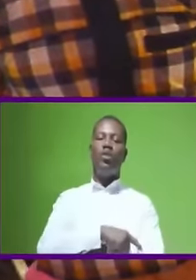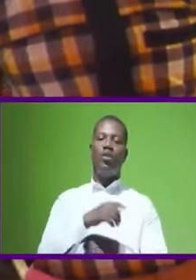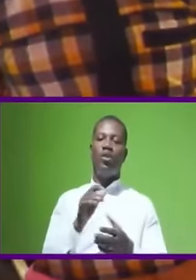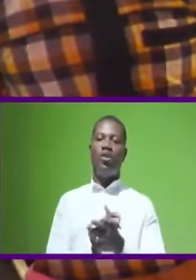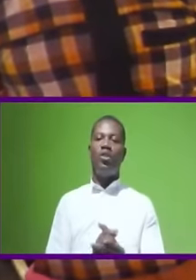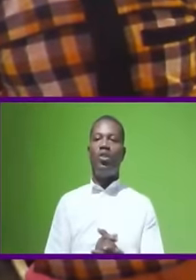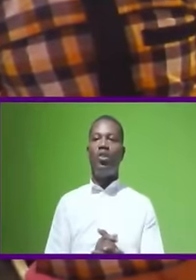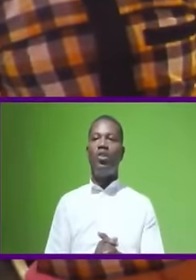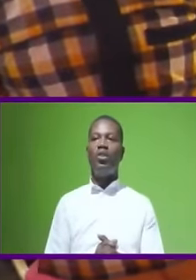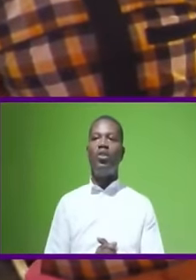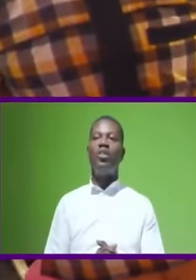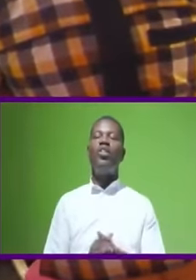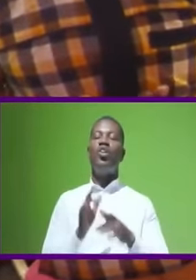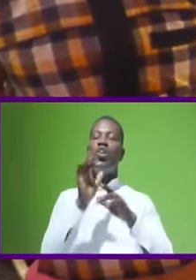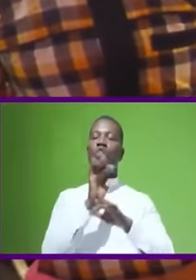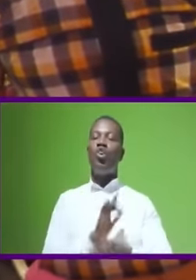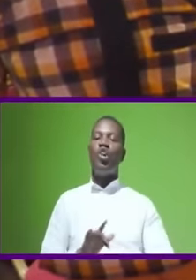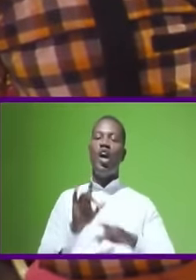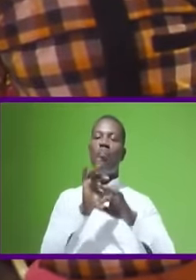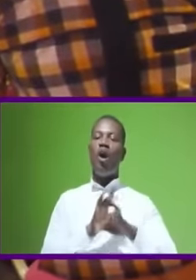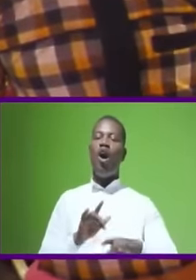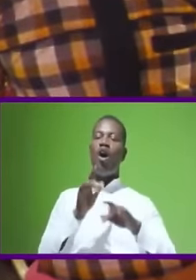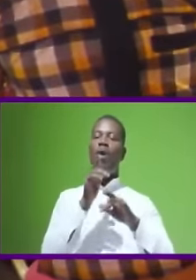Oh, yeah,